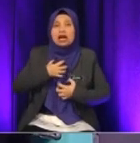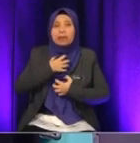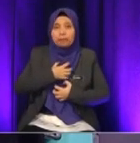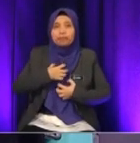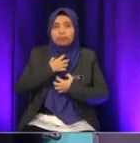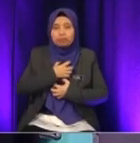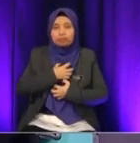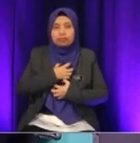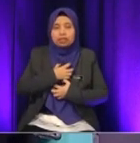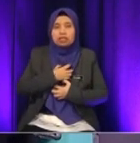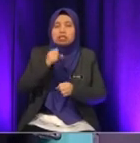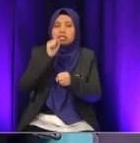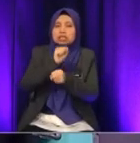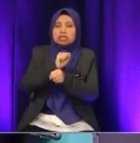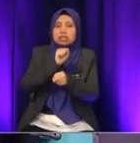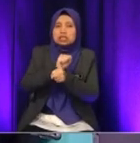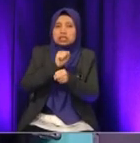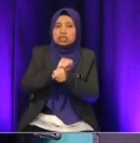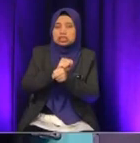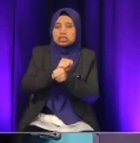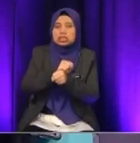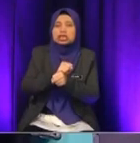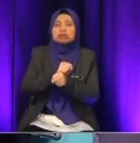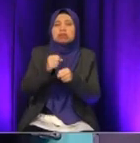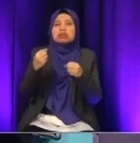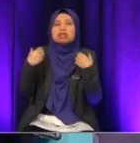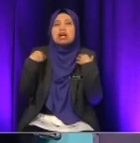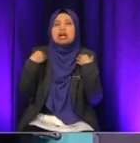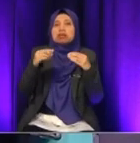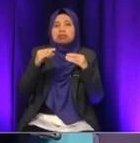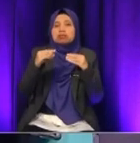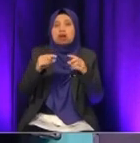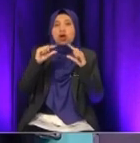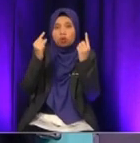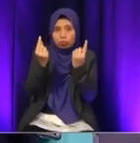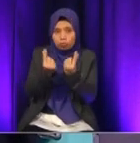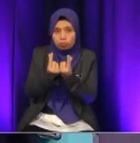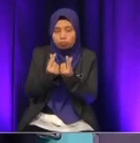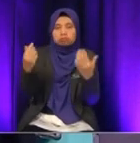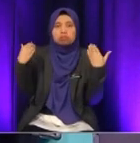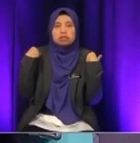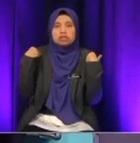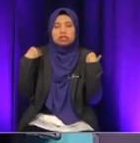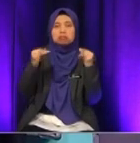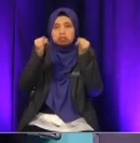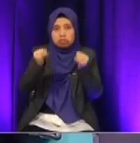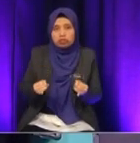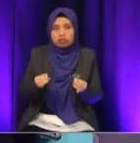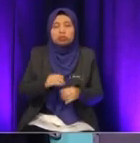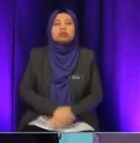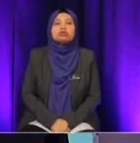Correct. For us to work either in groups or individual, because they will just work the same.